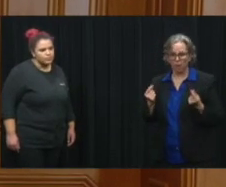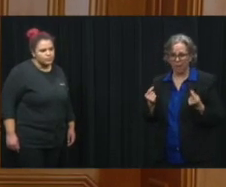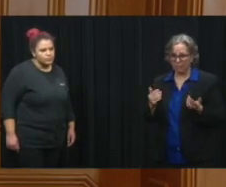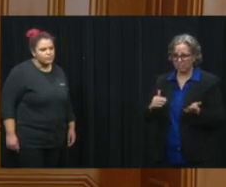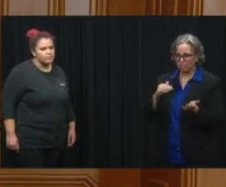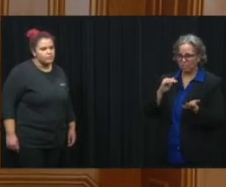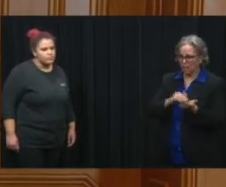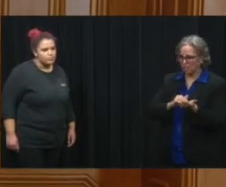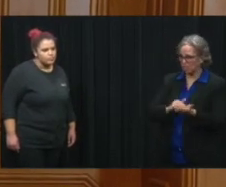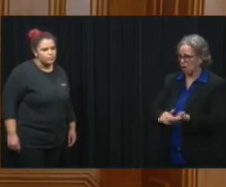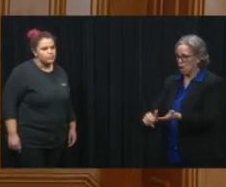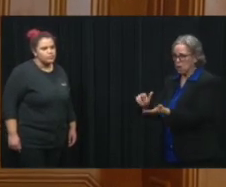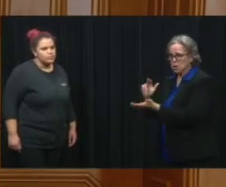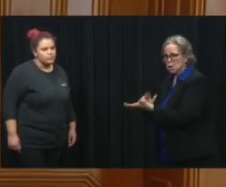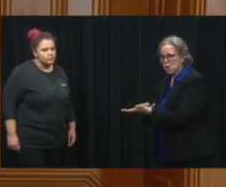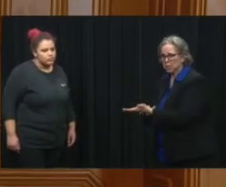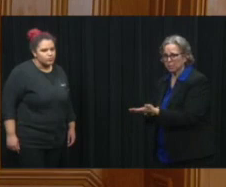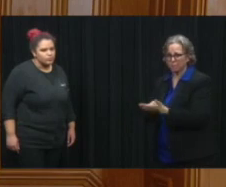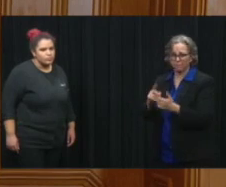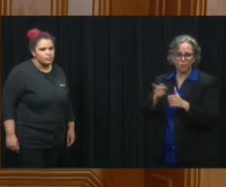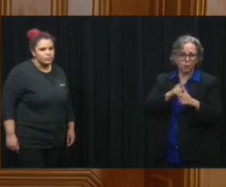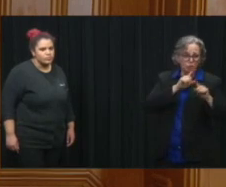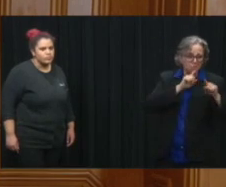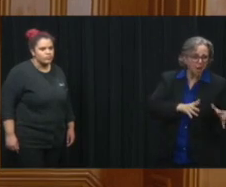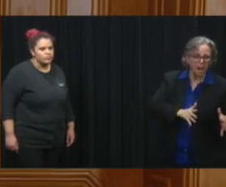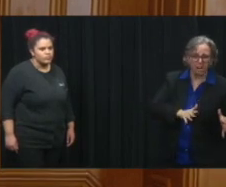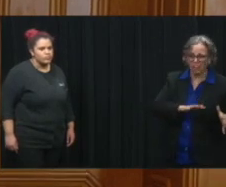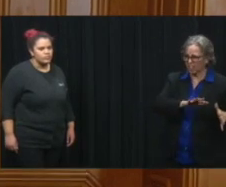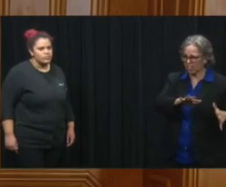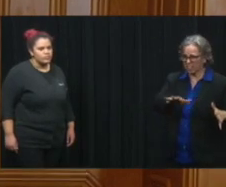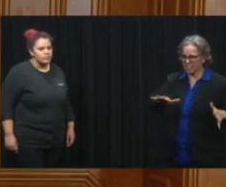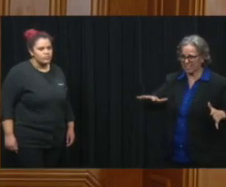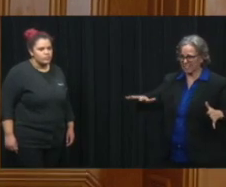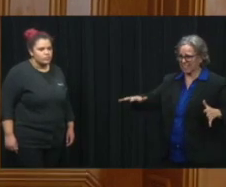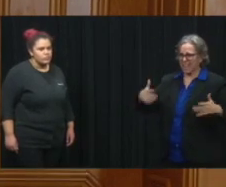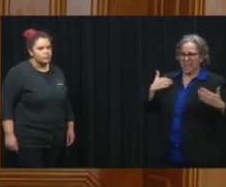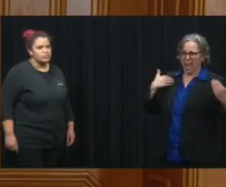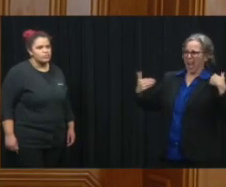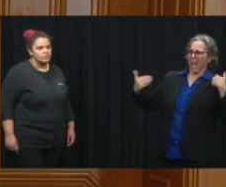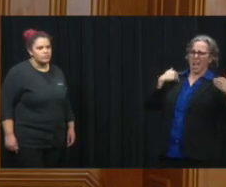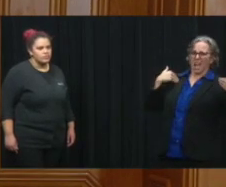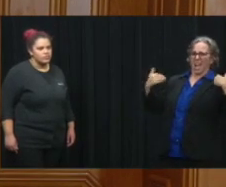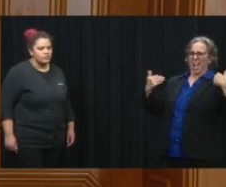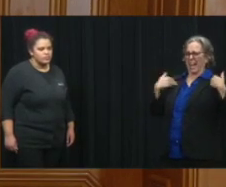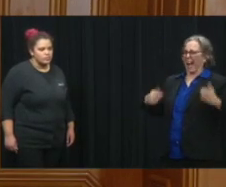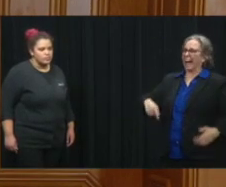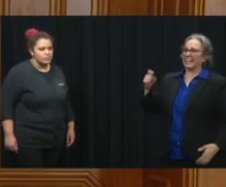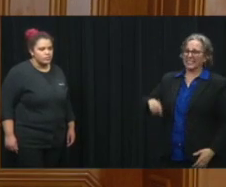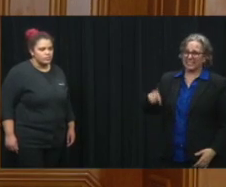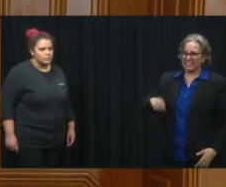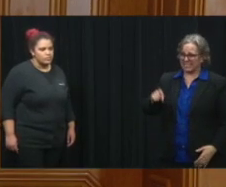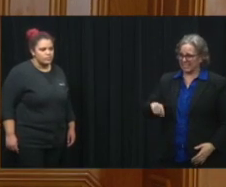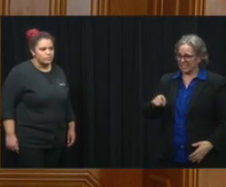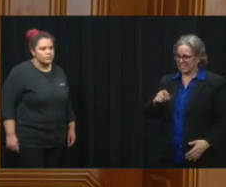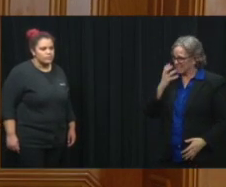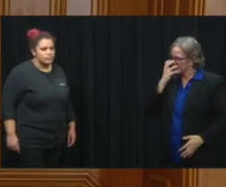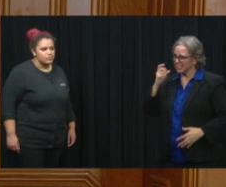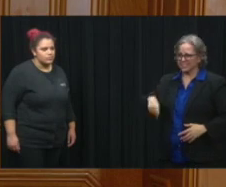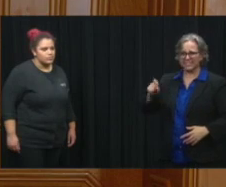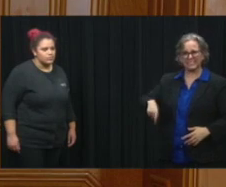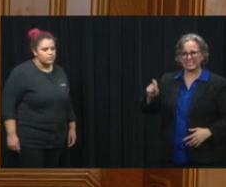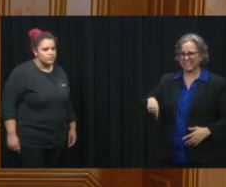from first responders. I mean, we have an urgent need for this in Ohio. And so we are